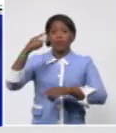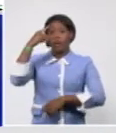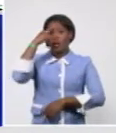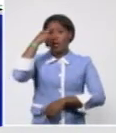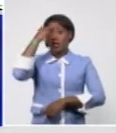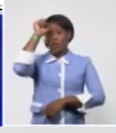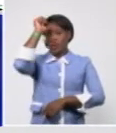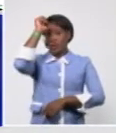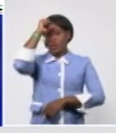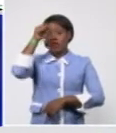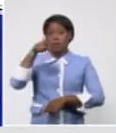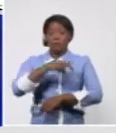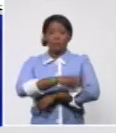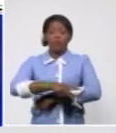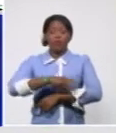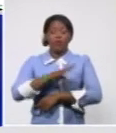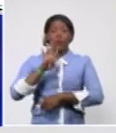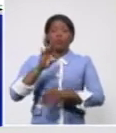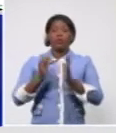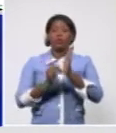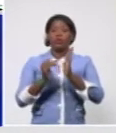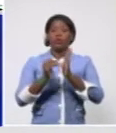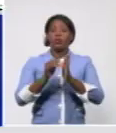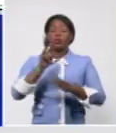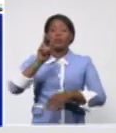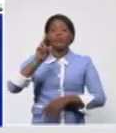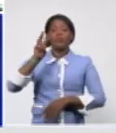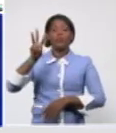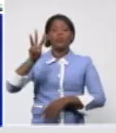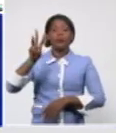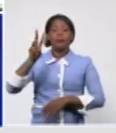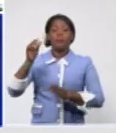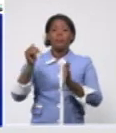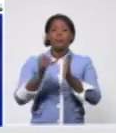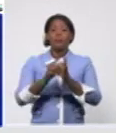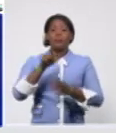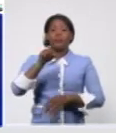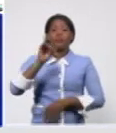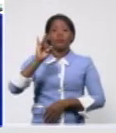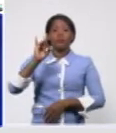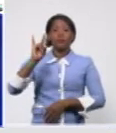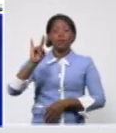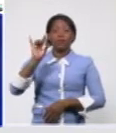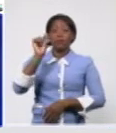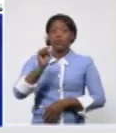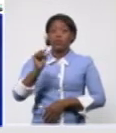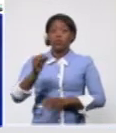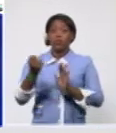125,521 deaths. Then India with